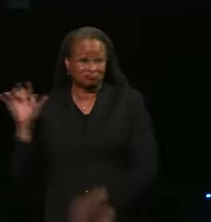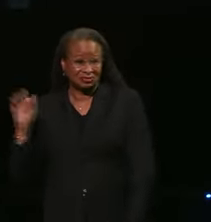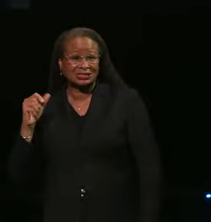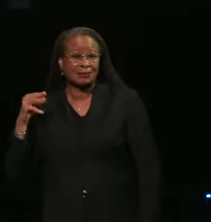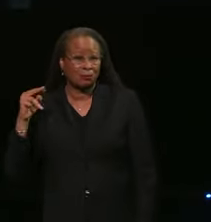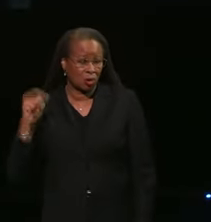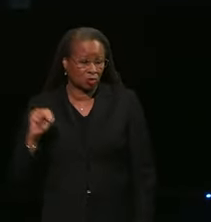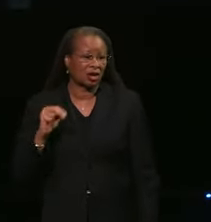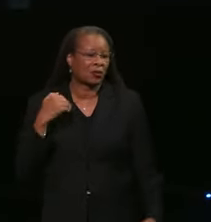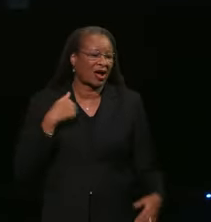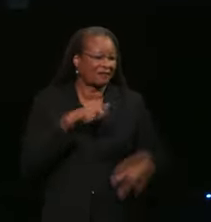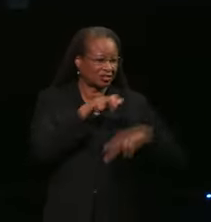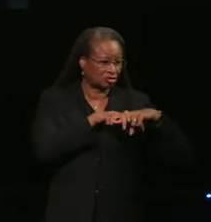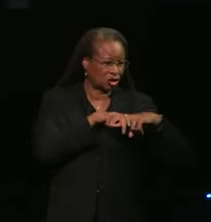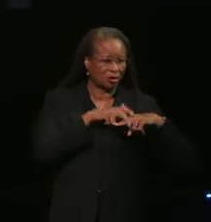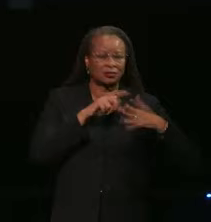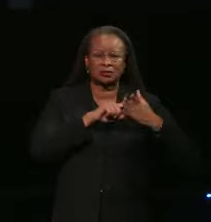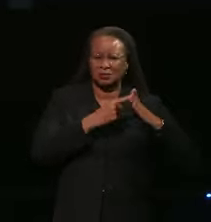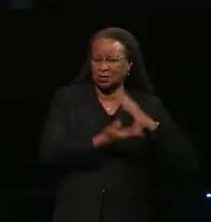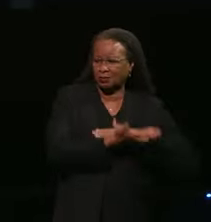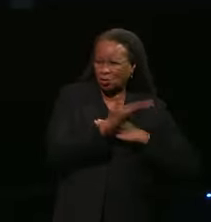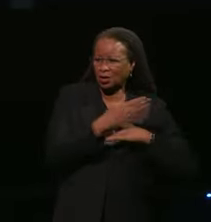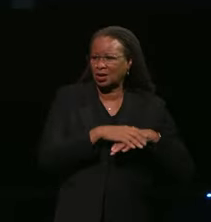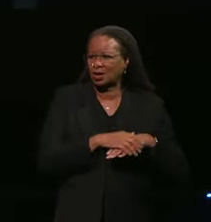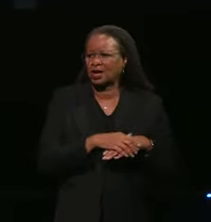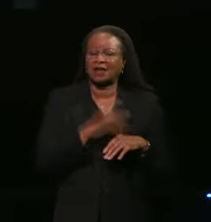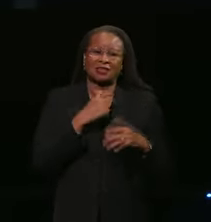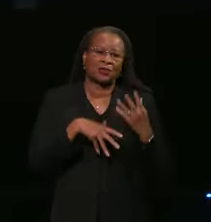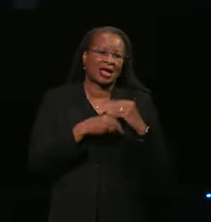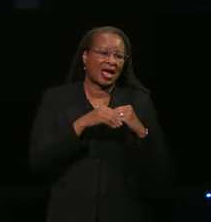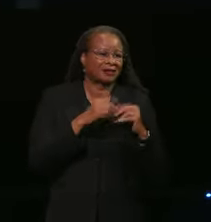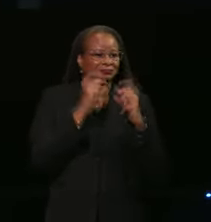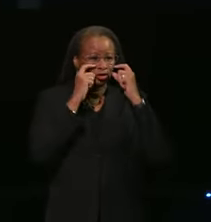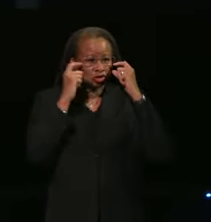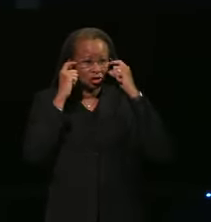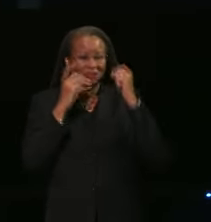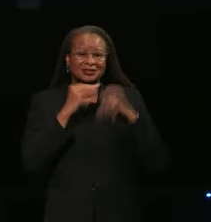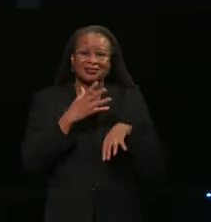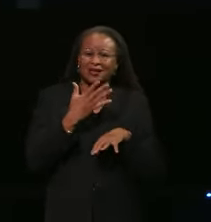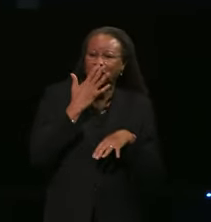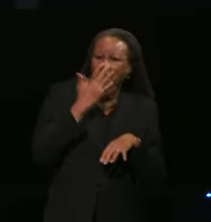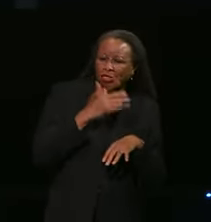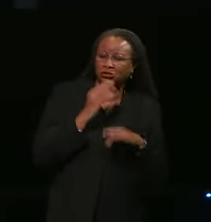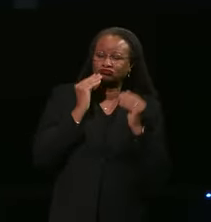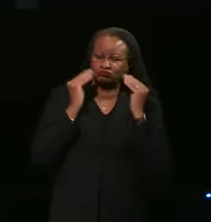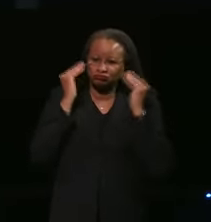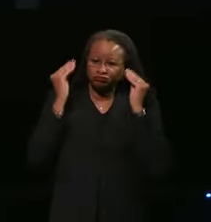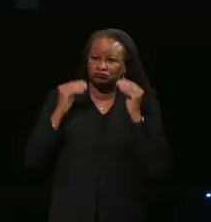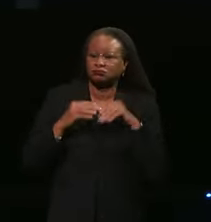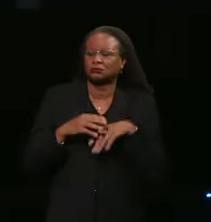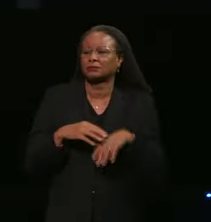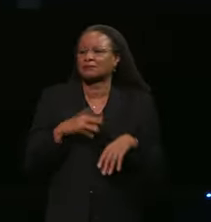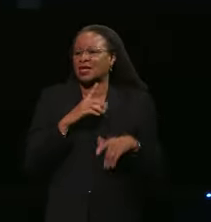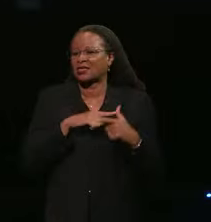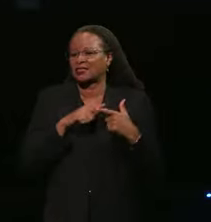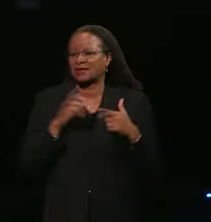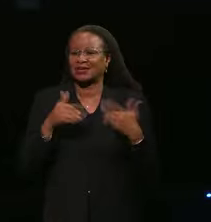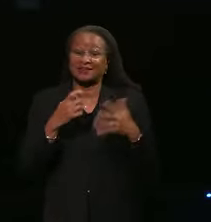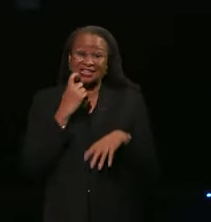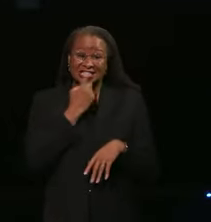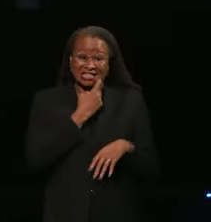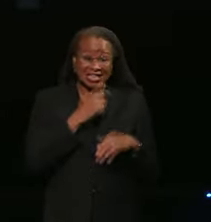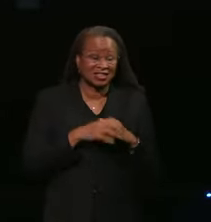on the chair at the beginning of in the morning, and then we put the cheekbones and we put the color of it, and then we give him the